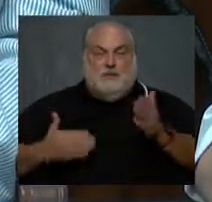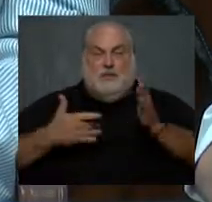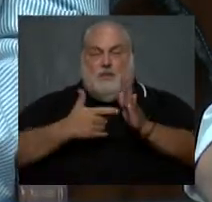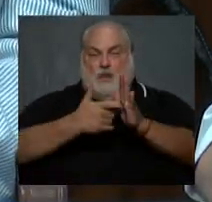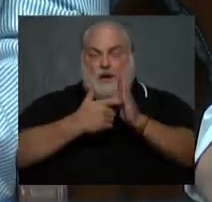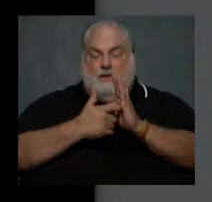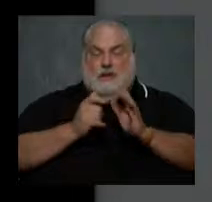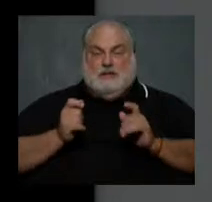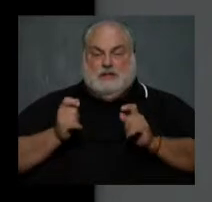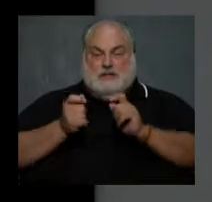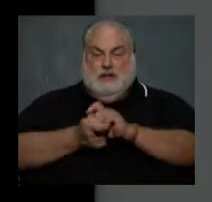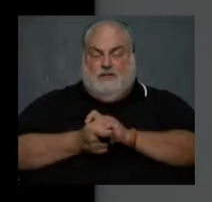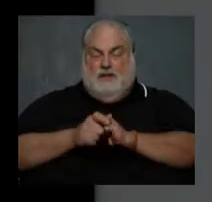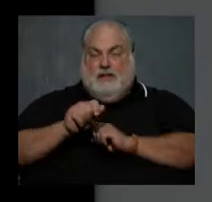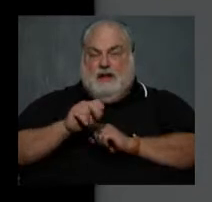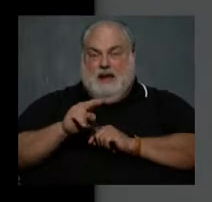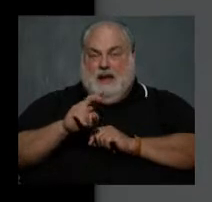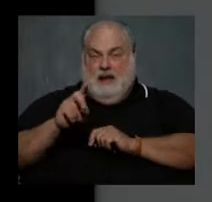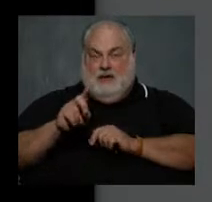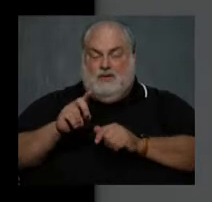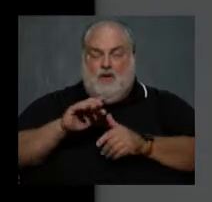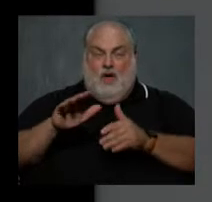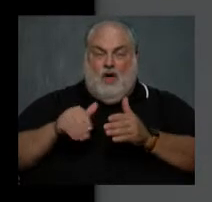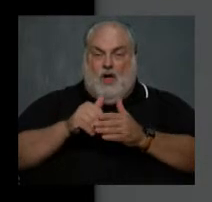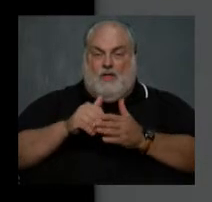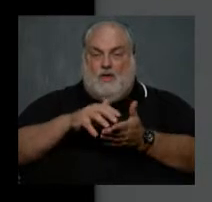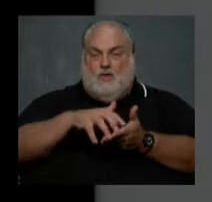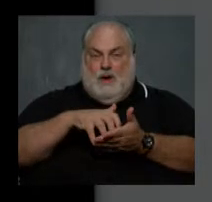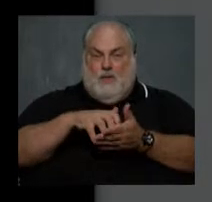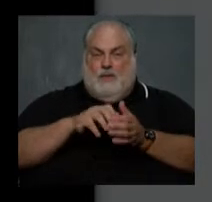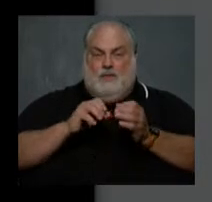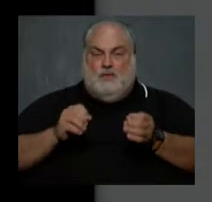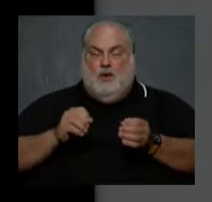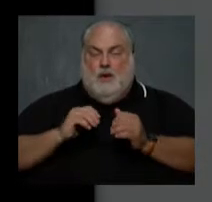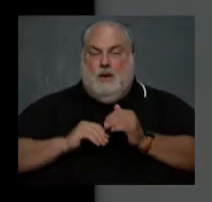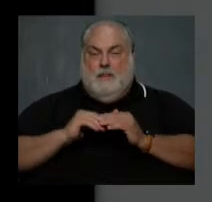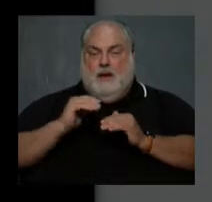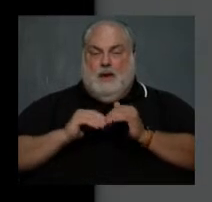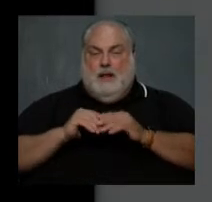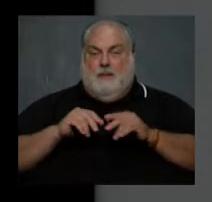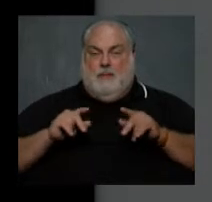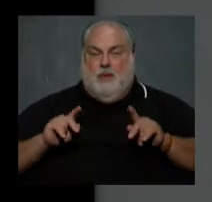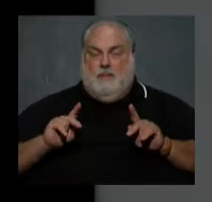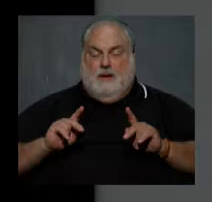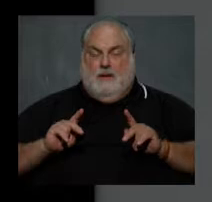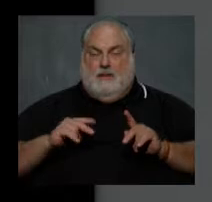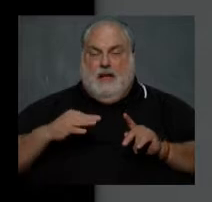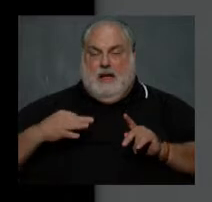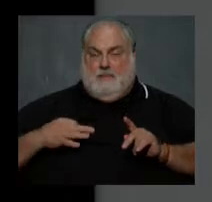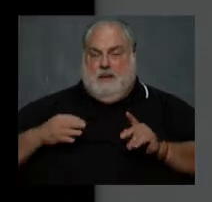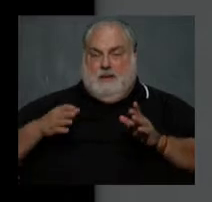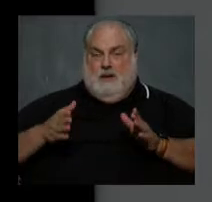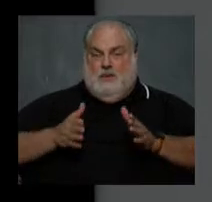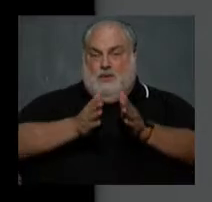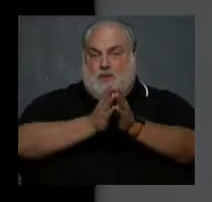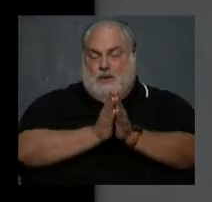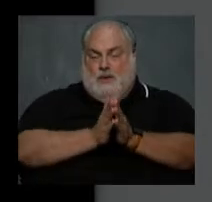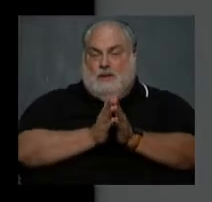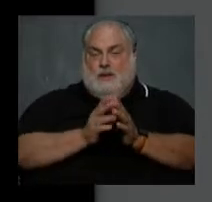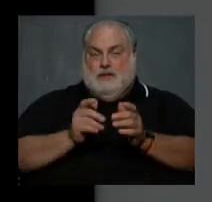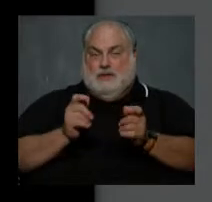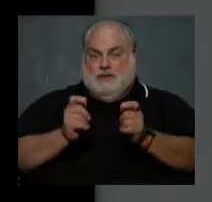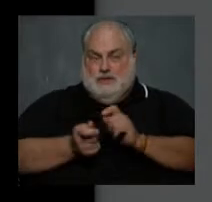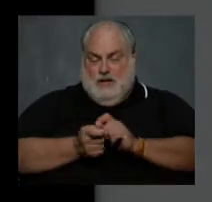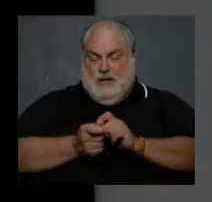requires a variance from the land alteration ordinance to allow grading of the site without the issuance of a building permit. The applicant is also requesting variances from the